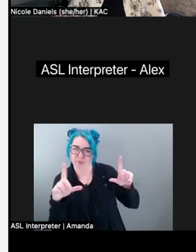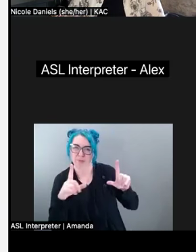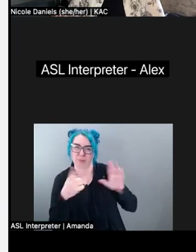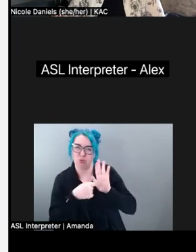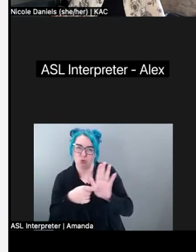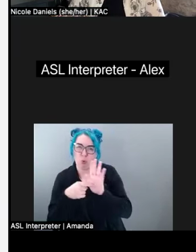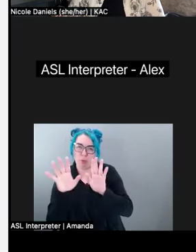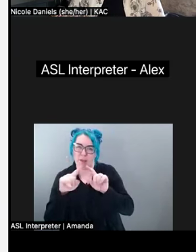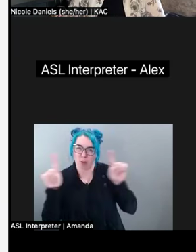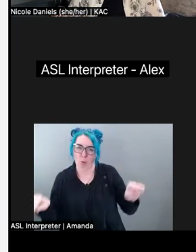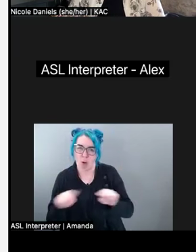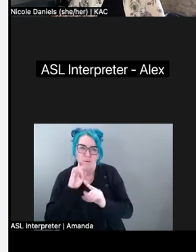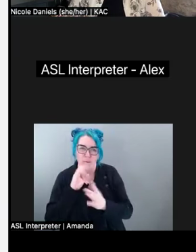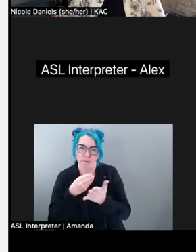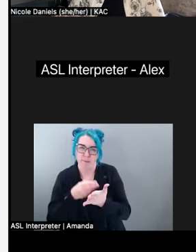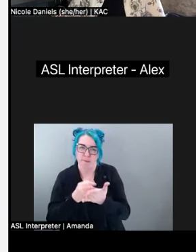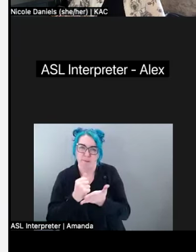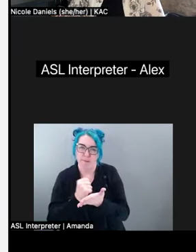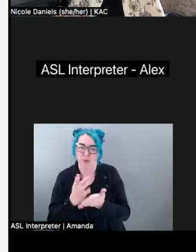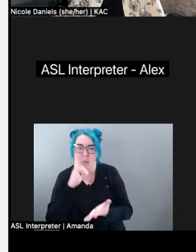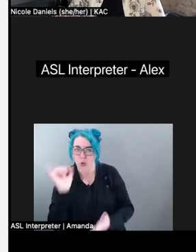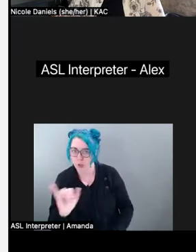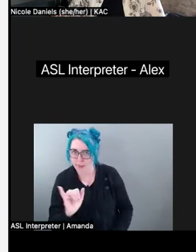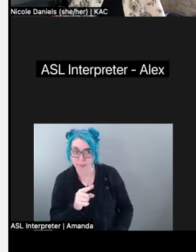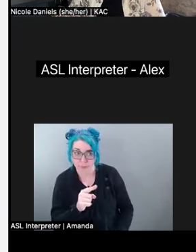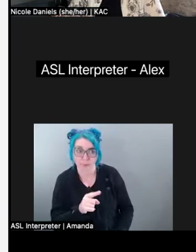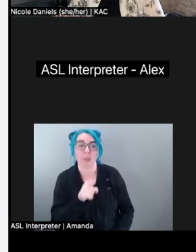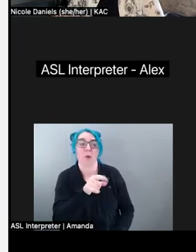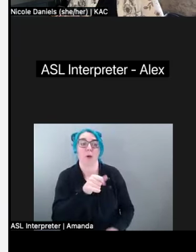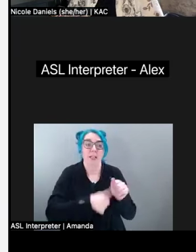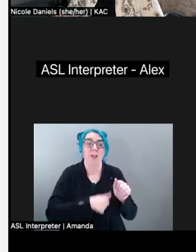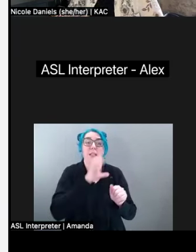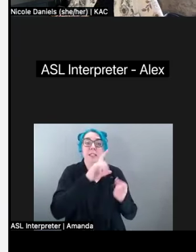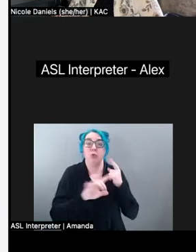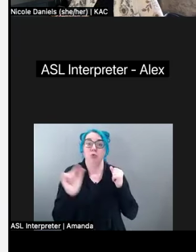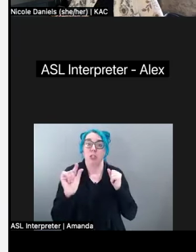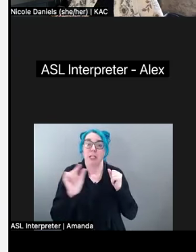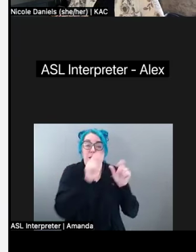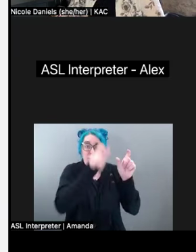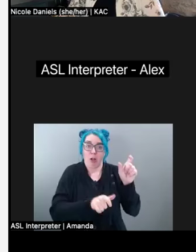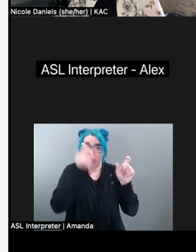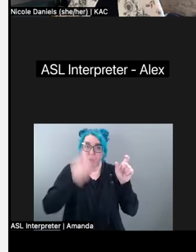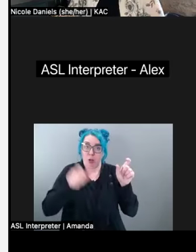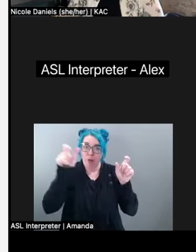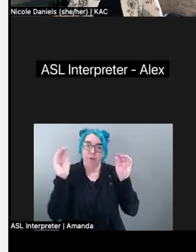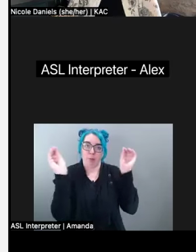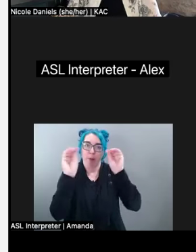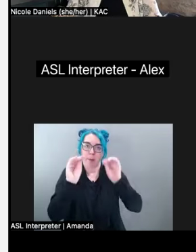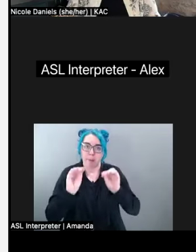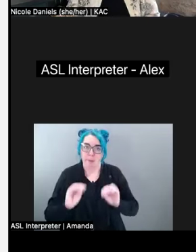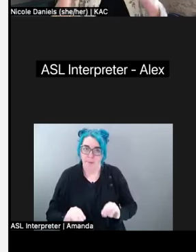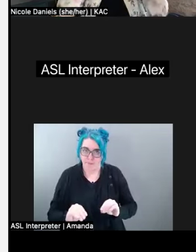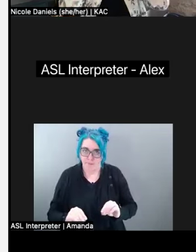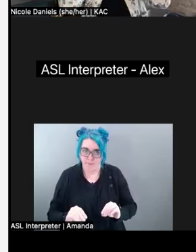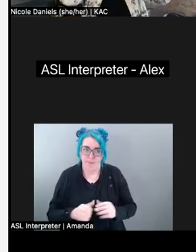you're completing each of these columns, C through G. You can see at the bottom there, you can navigate between